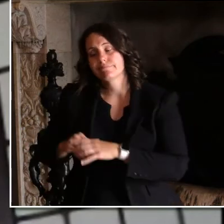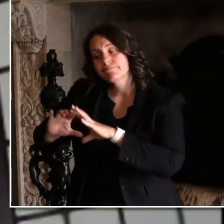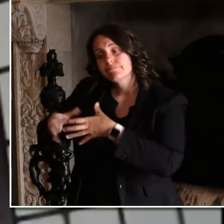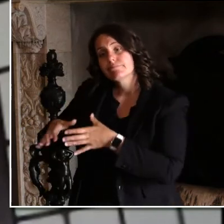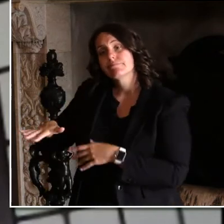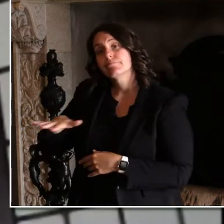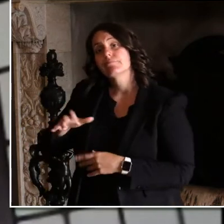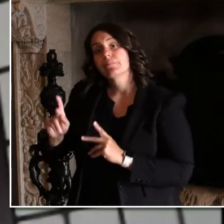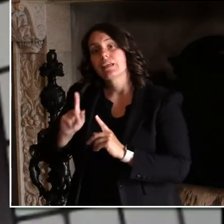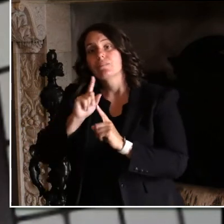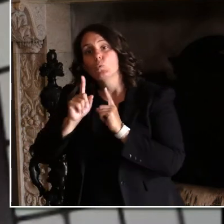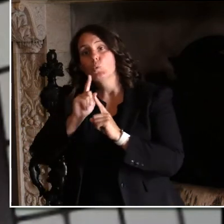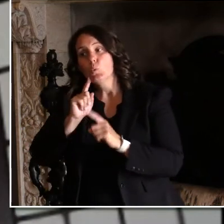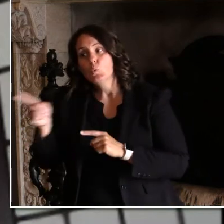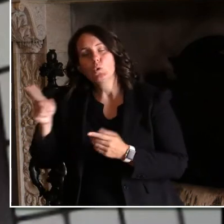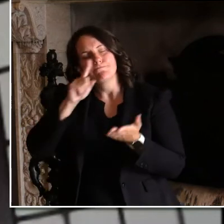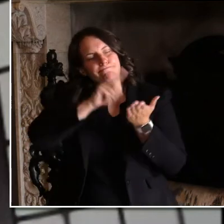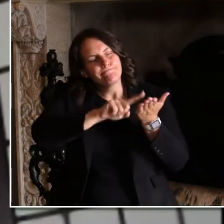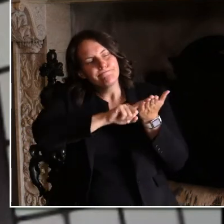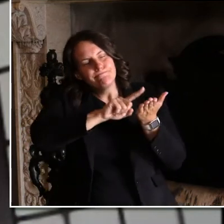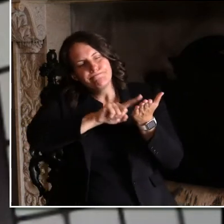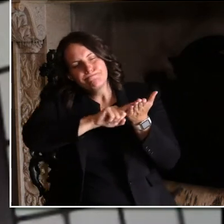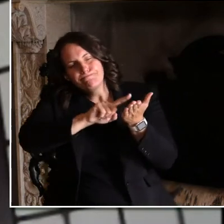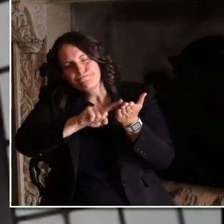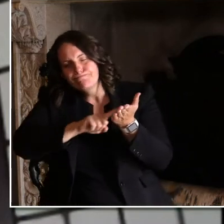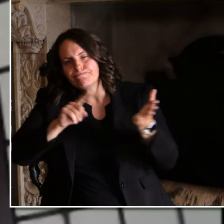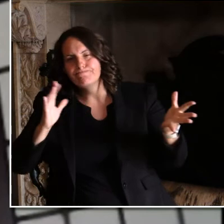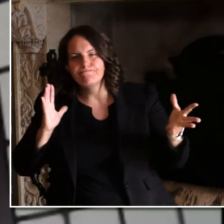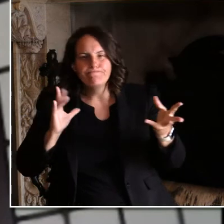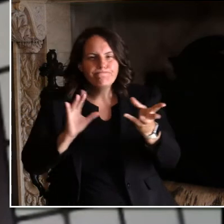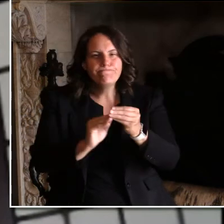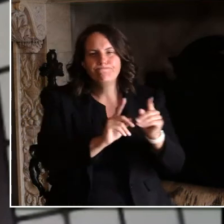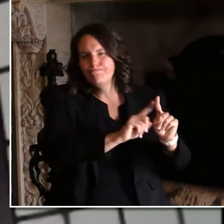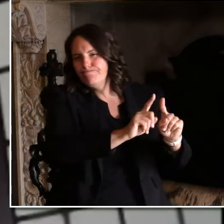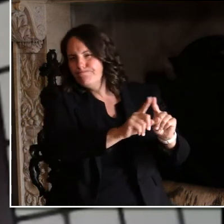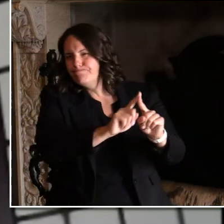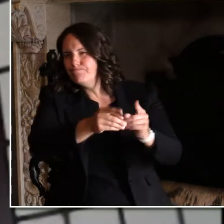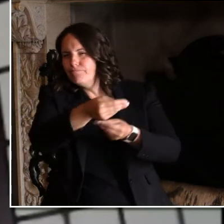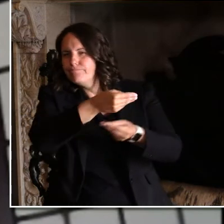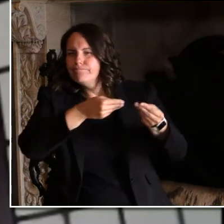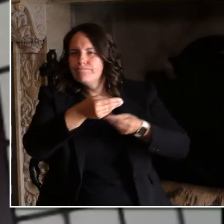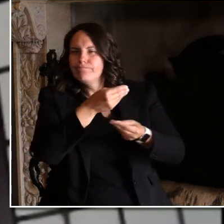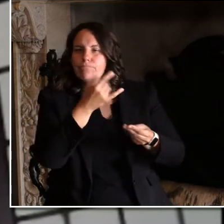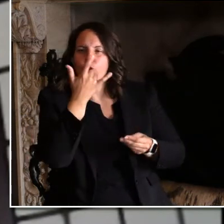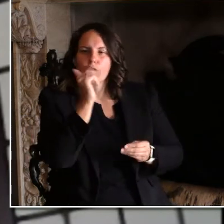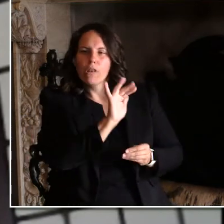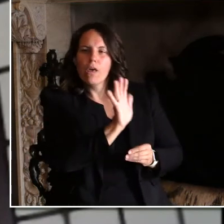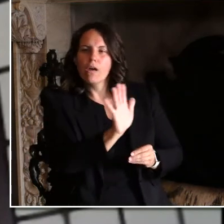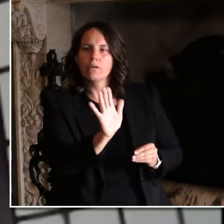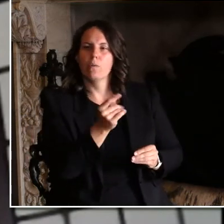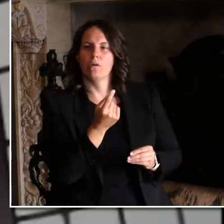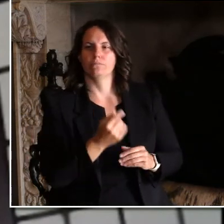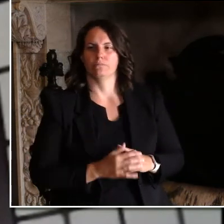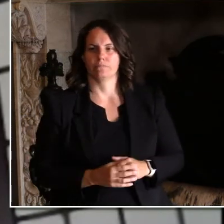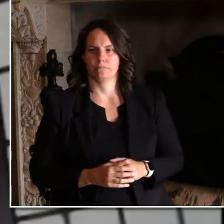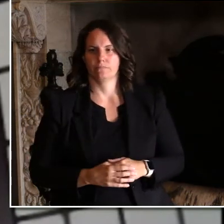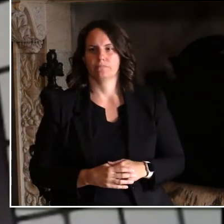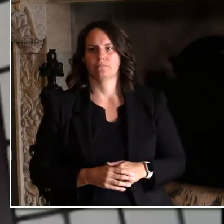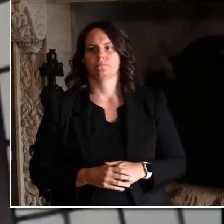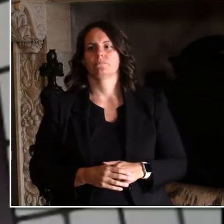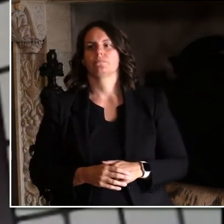investigations, I will say that a lot of the investigations that we're seeing across the state are related to